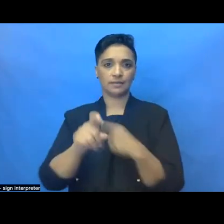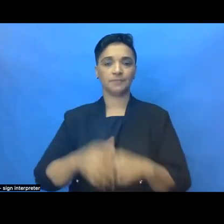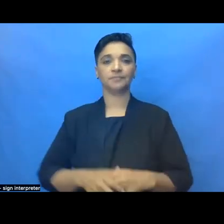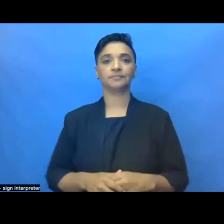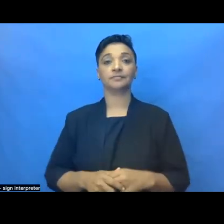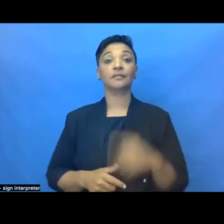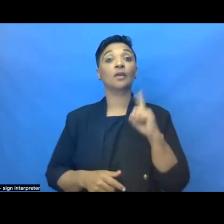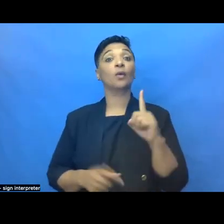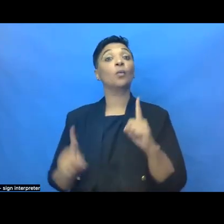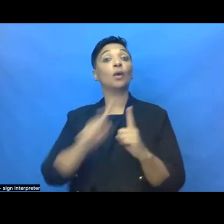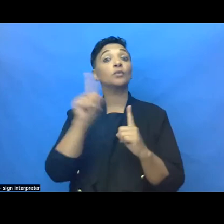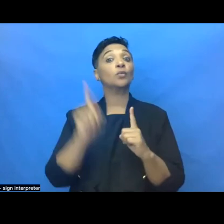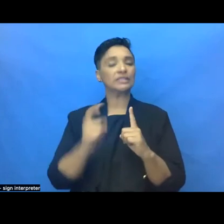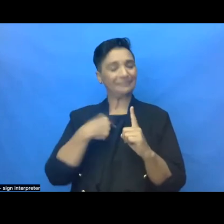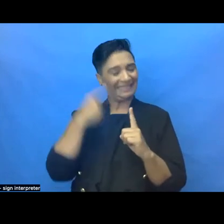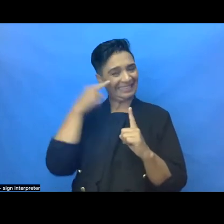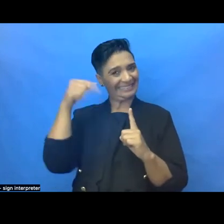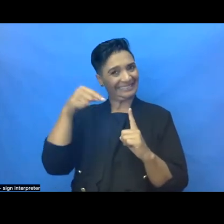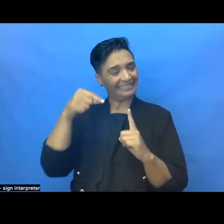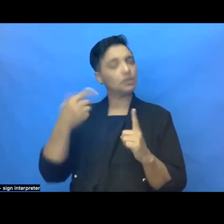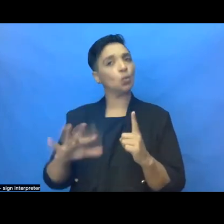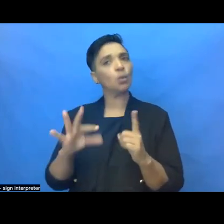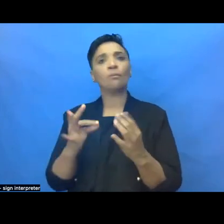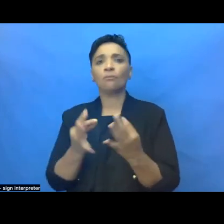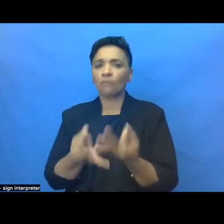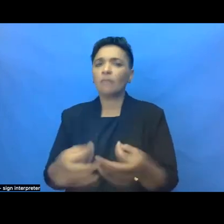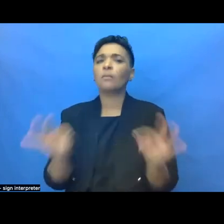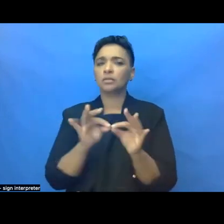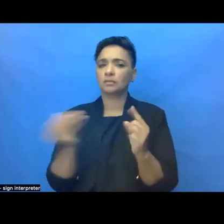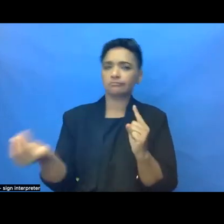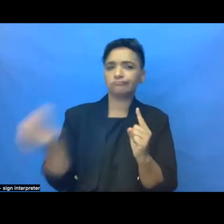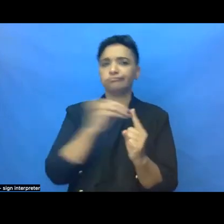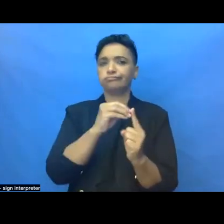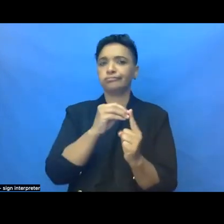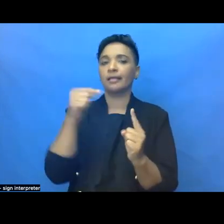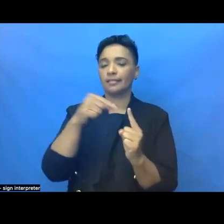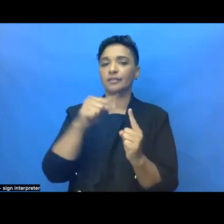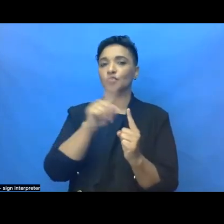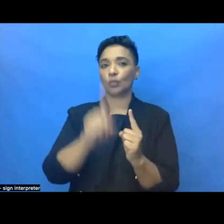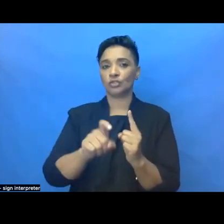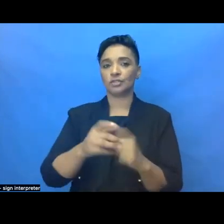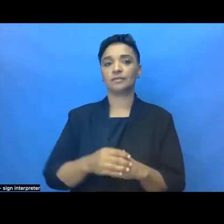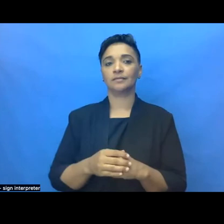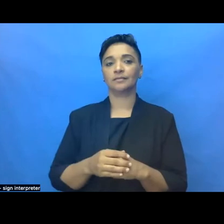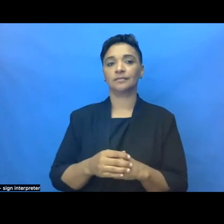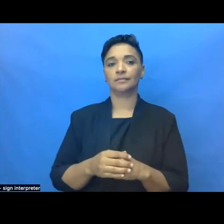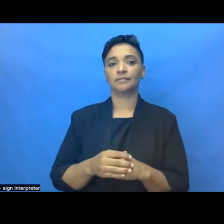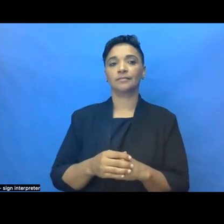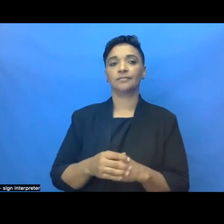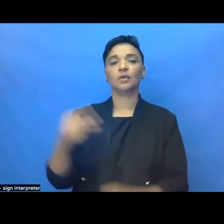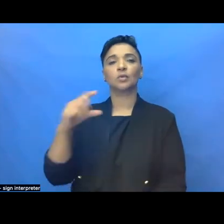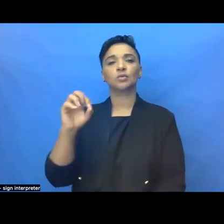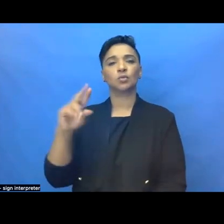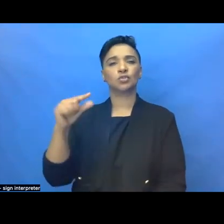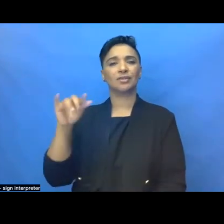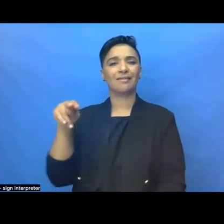it's really important, that was posed by Georgiana Pascu. And